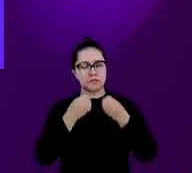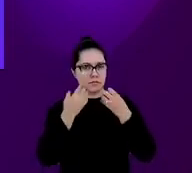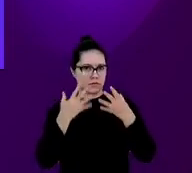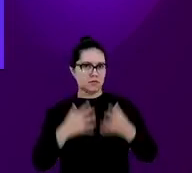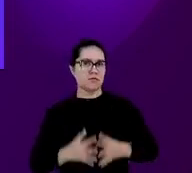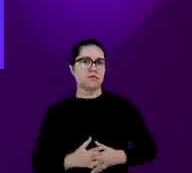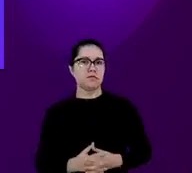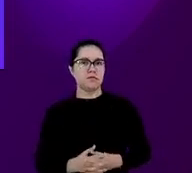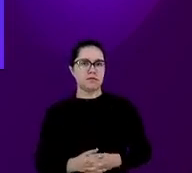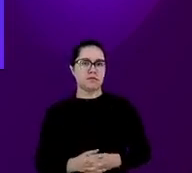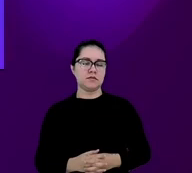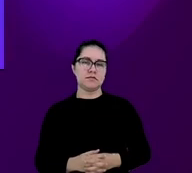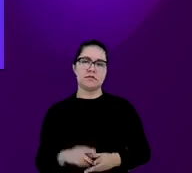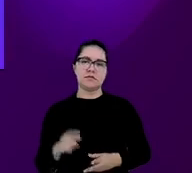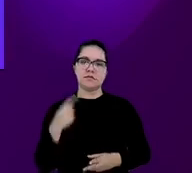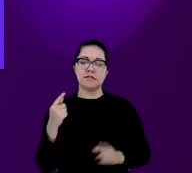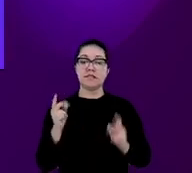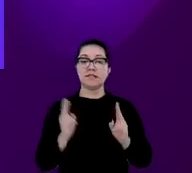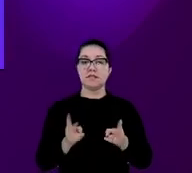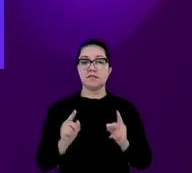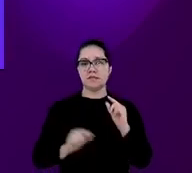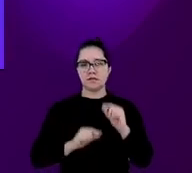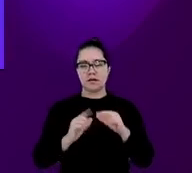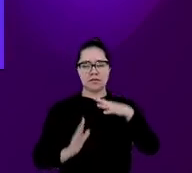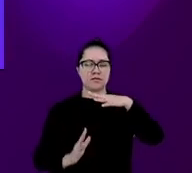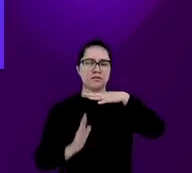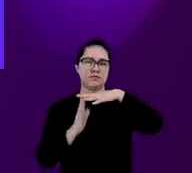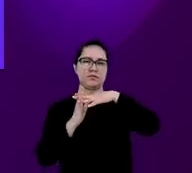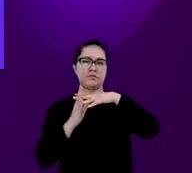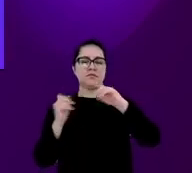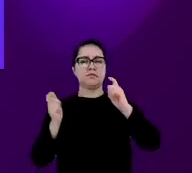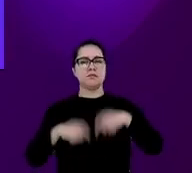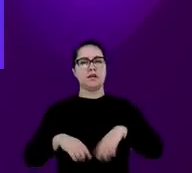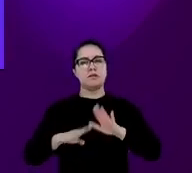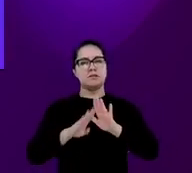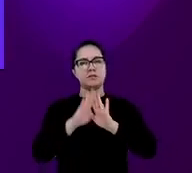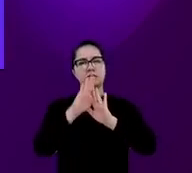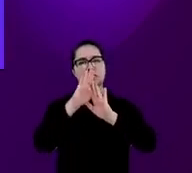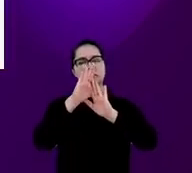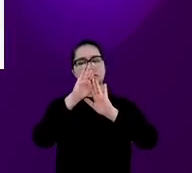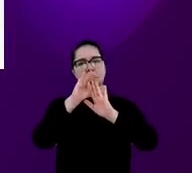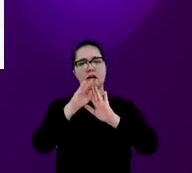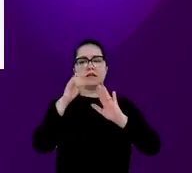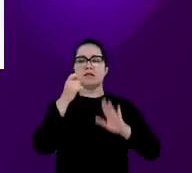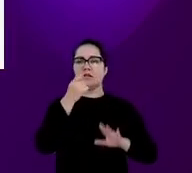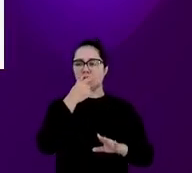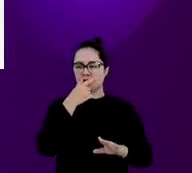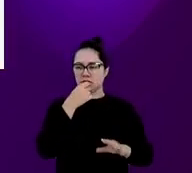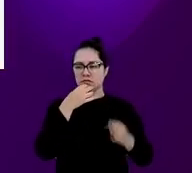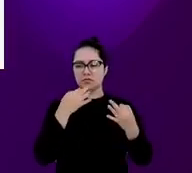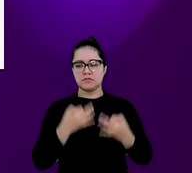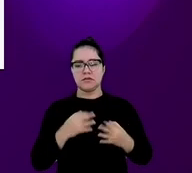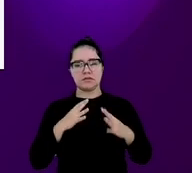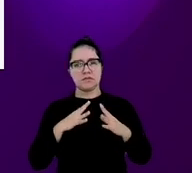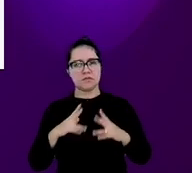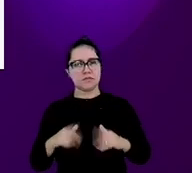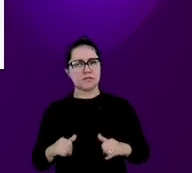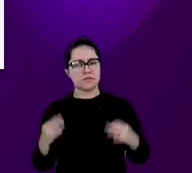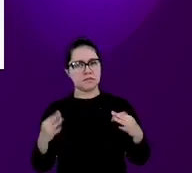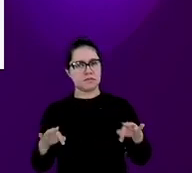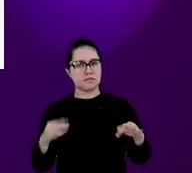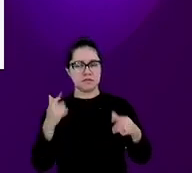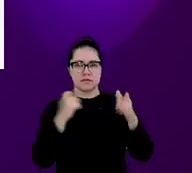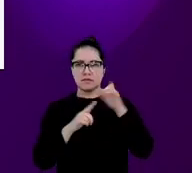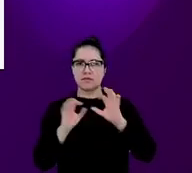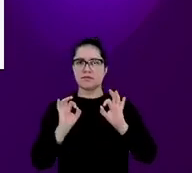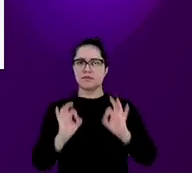curve to have the best results. Don't matter the personal characteristics of the patient. Of course,